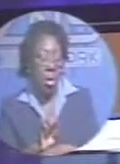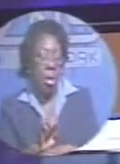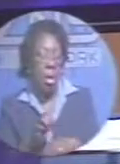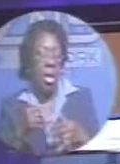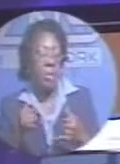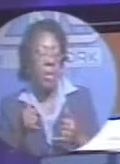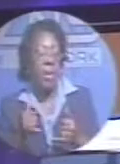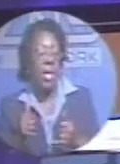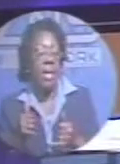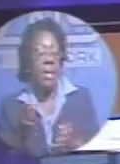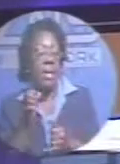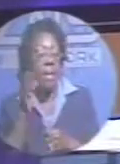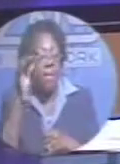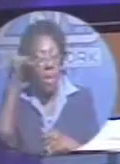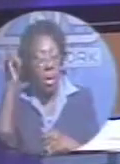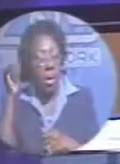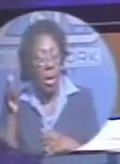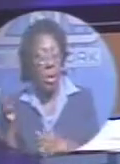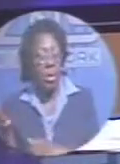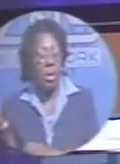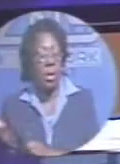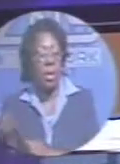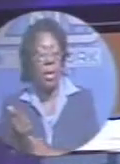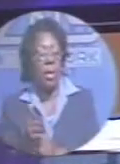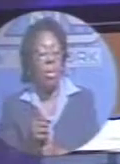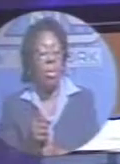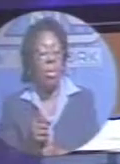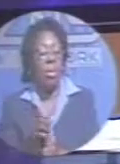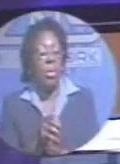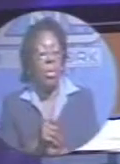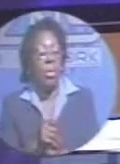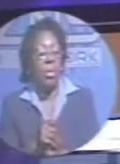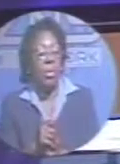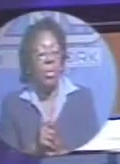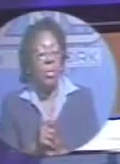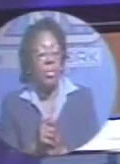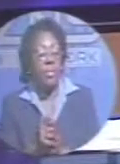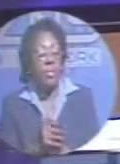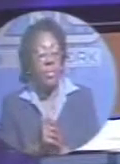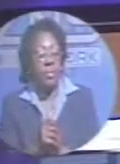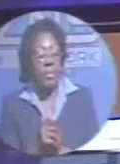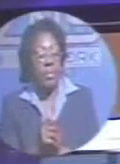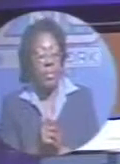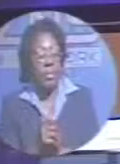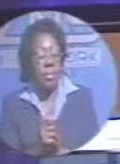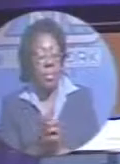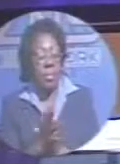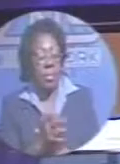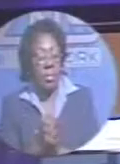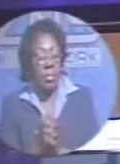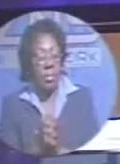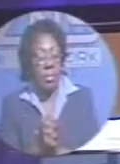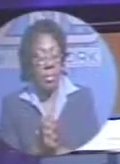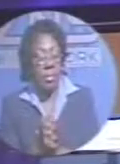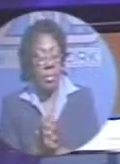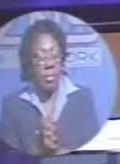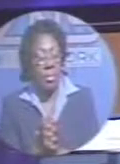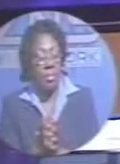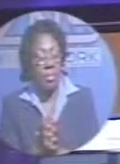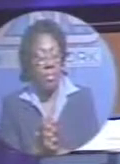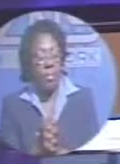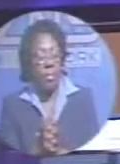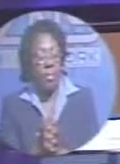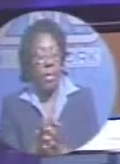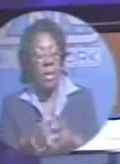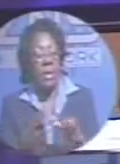Bulldogs out of Abaco at 7 o'clock. They have the Blue Chip Buccaneers and the Black Scorpions from the NPSA, one team from Abaco to go along with the